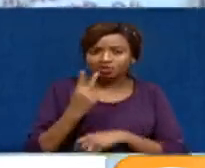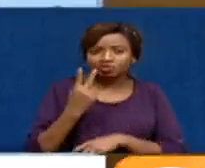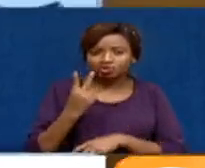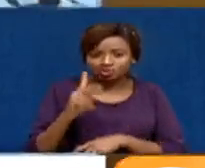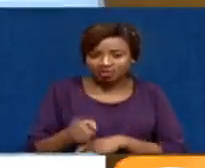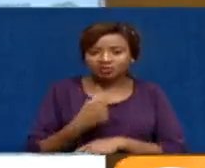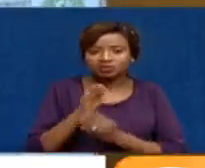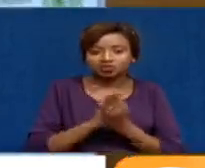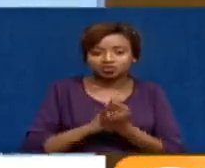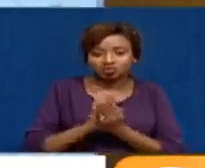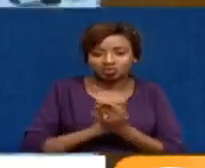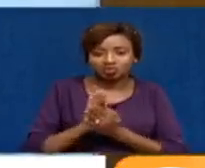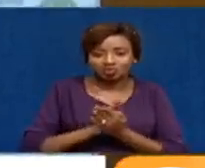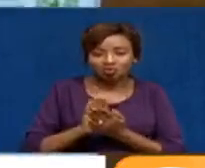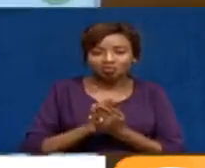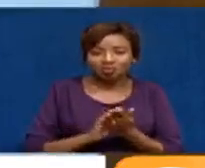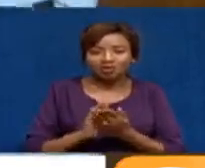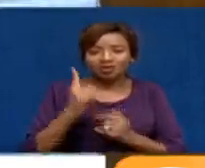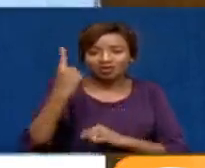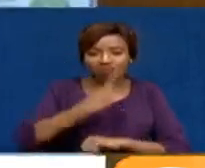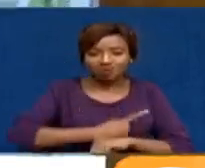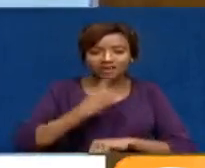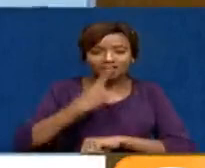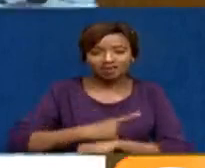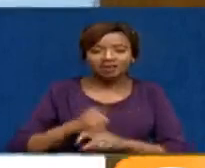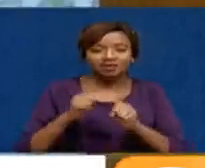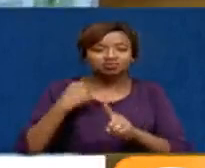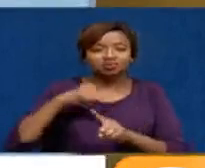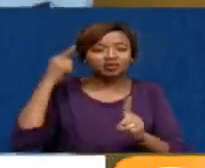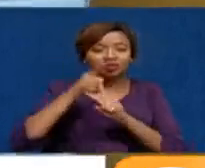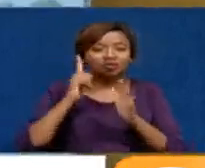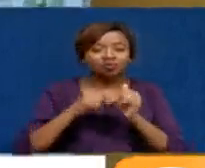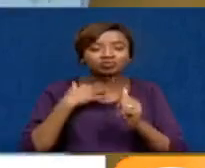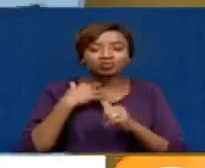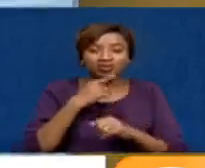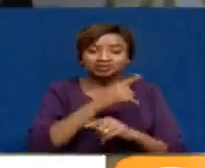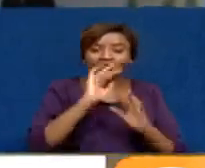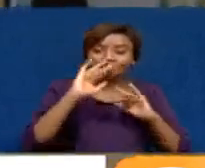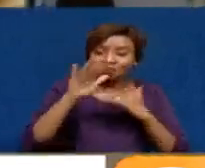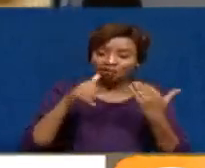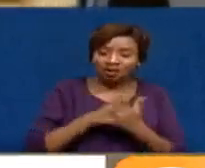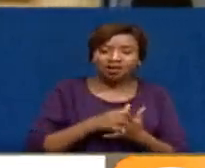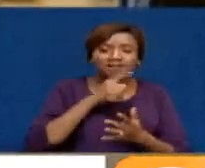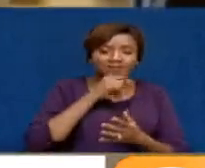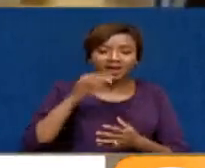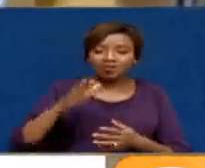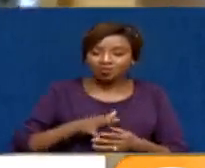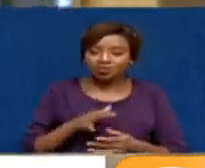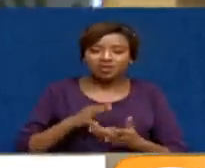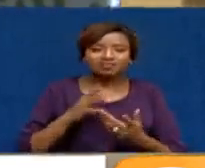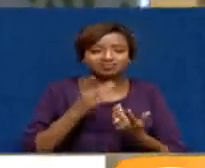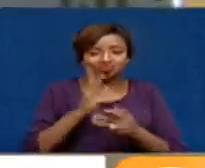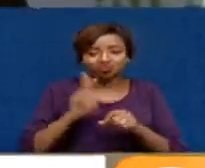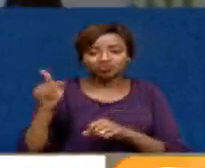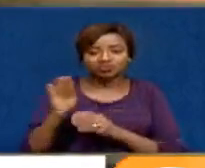day. So that means we can do 6 days if we're working every day. We are targeting everybody to use our soap. It's not for ladies, it's not for men, it's for everyone. The reception has been